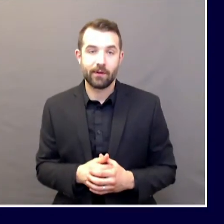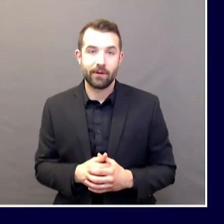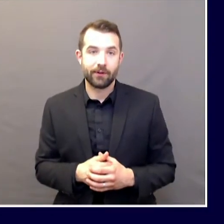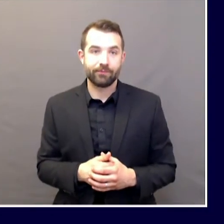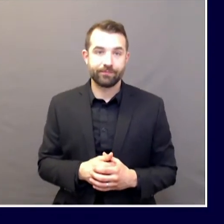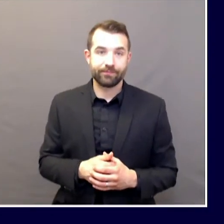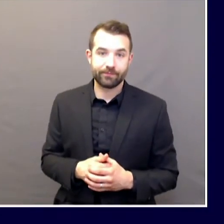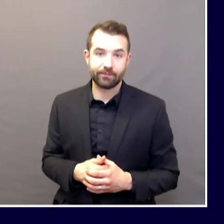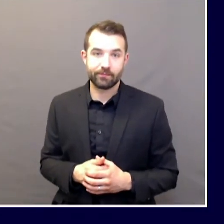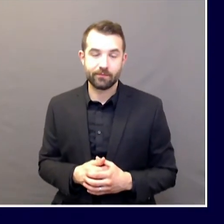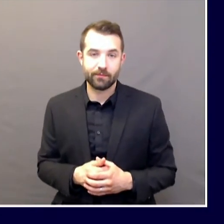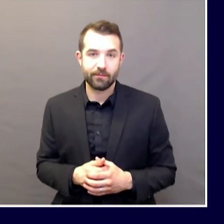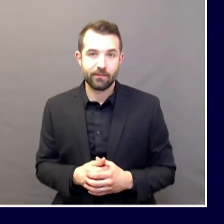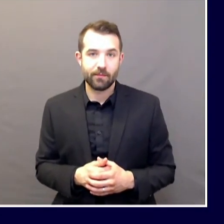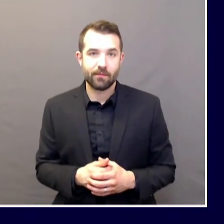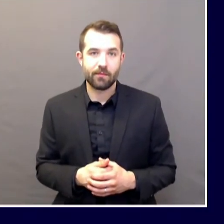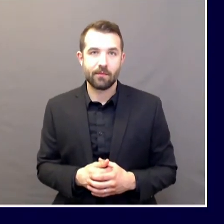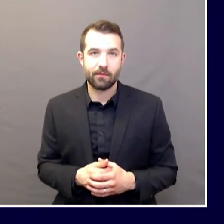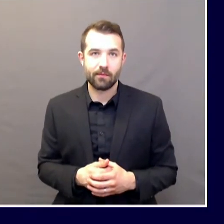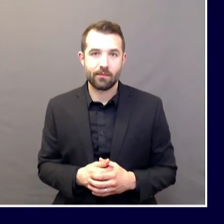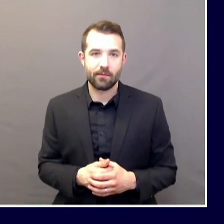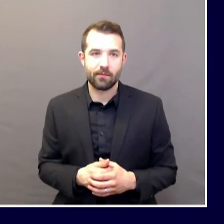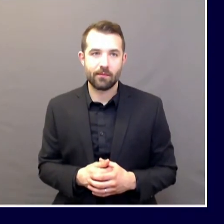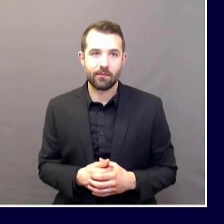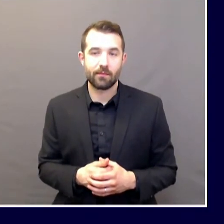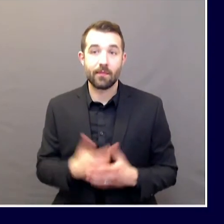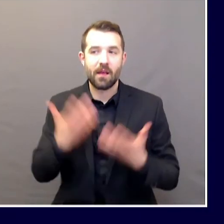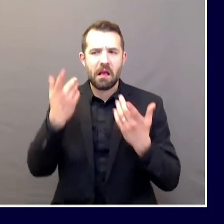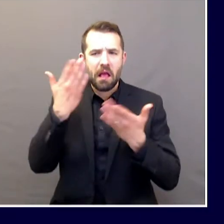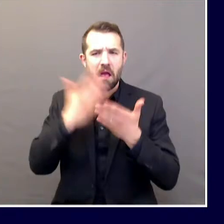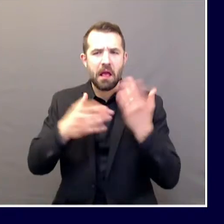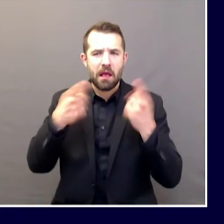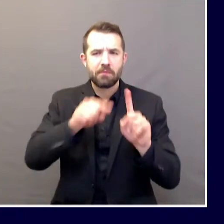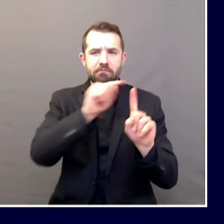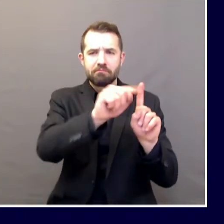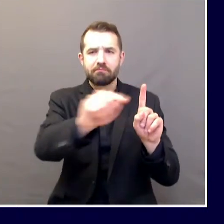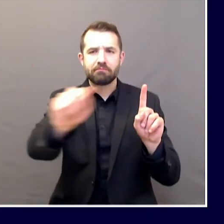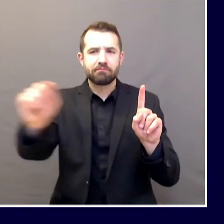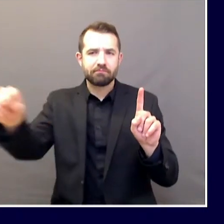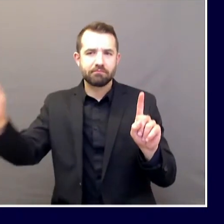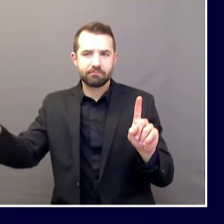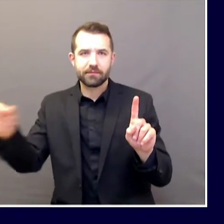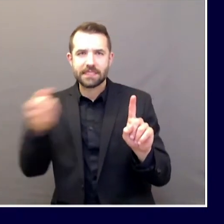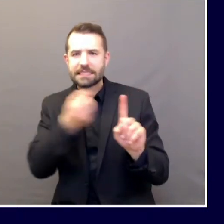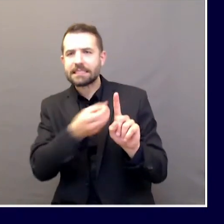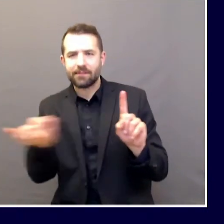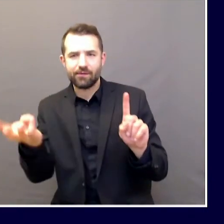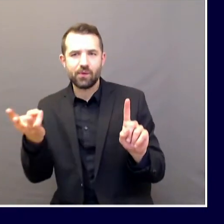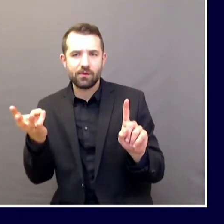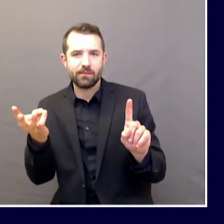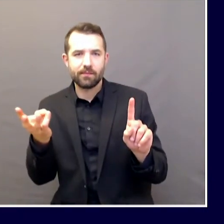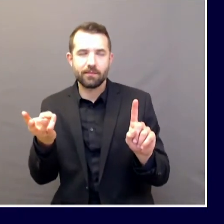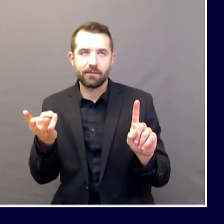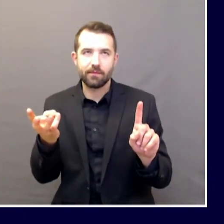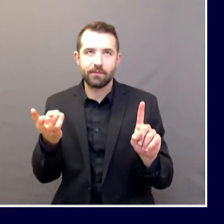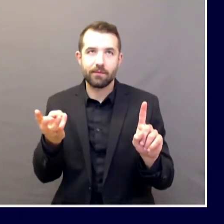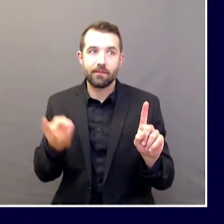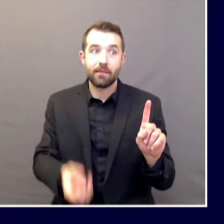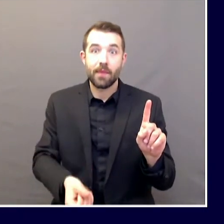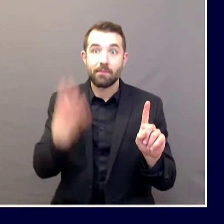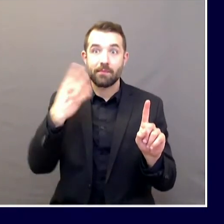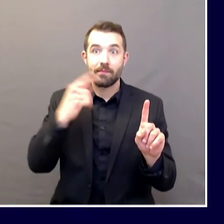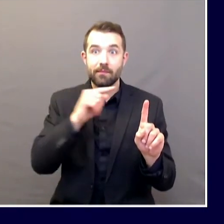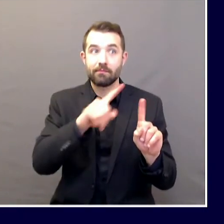And as a result of that, we have had very, very, very few doses in Maine that have gone unused. All right, thank you.